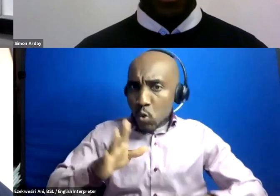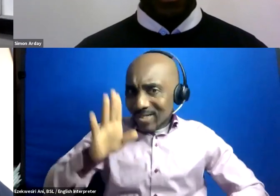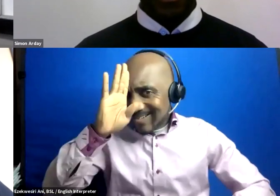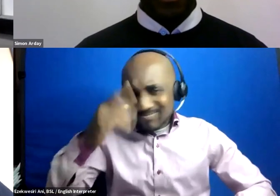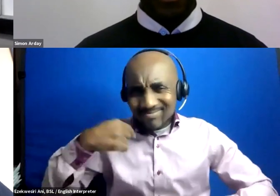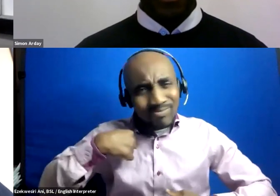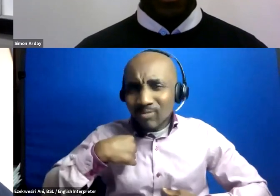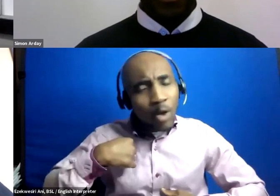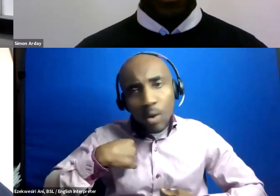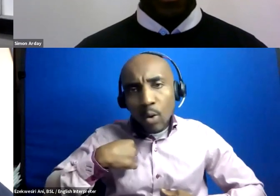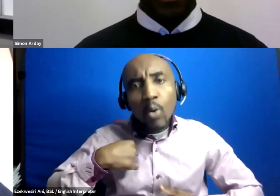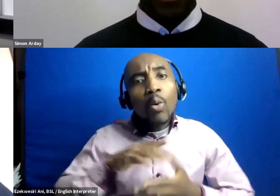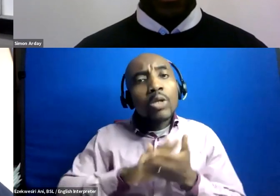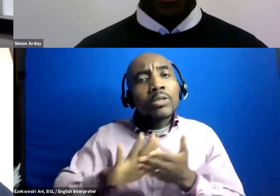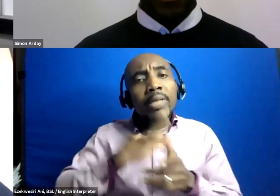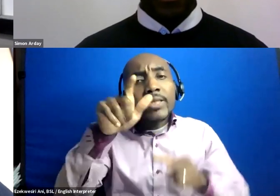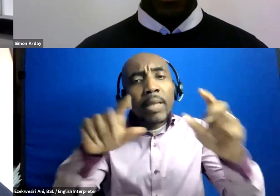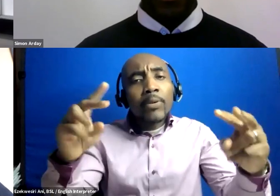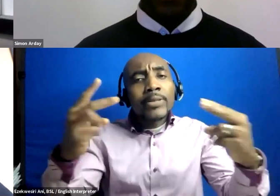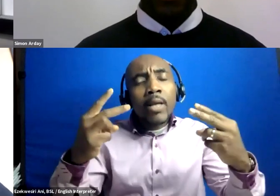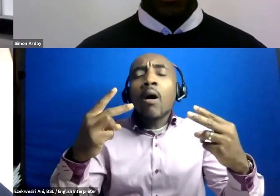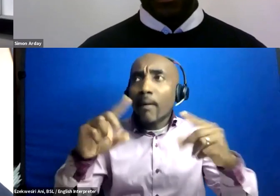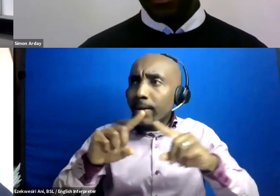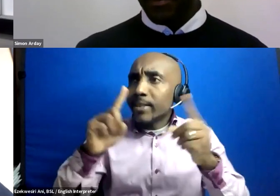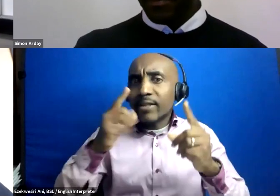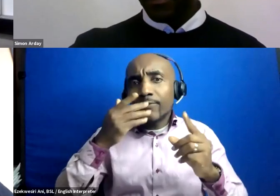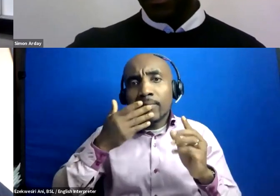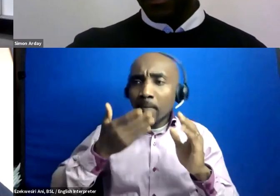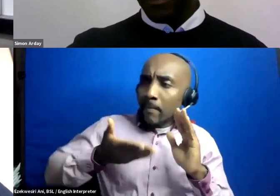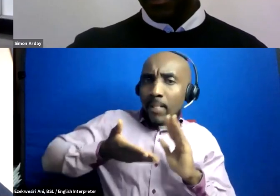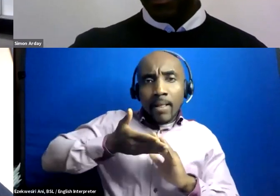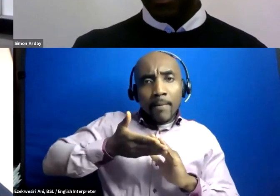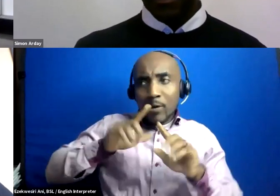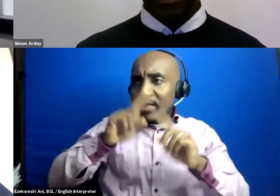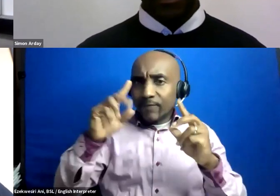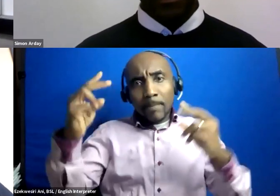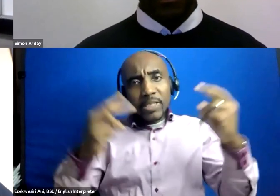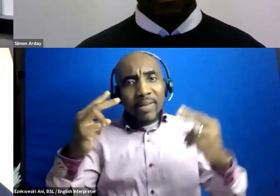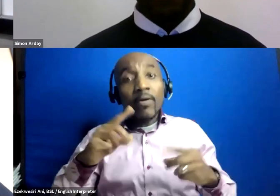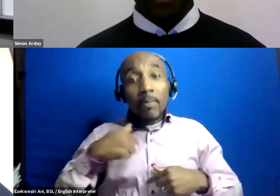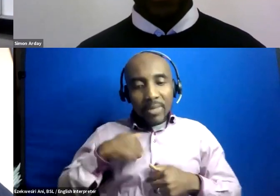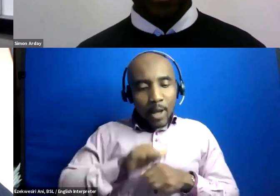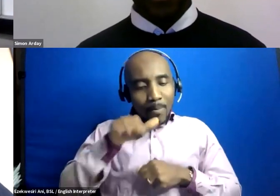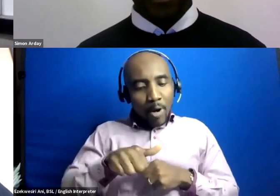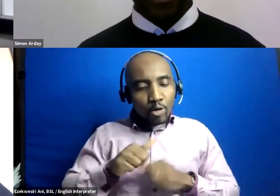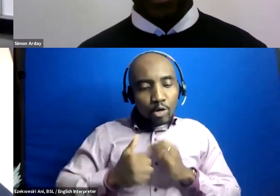It's just giving people another look at that, and that's where I think my post-traumatic growth has taken.